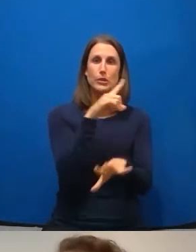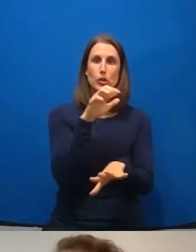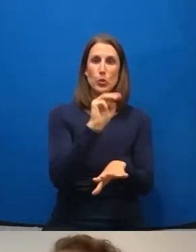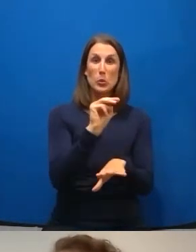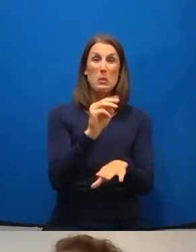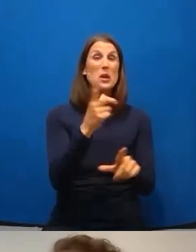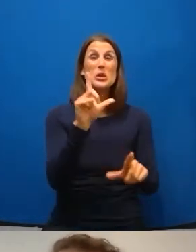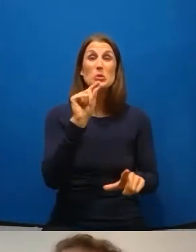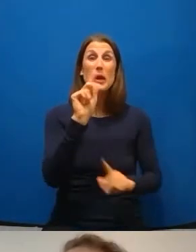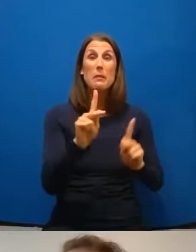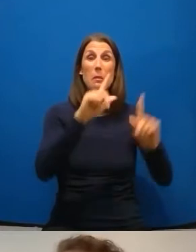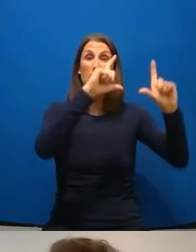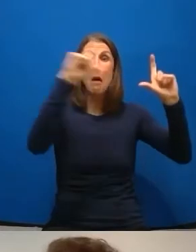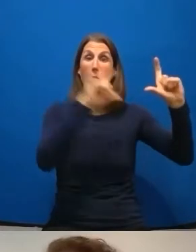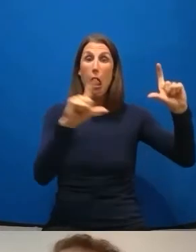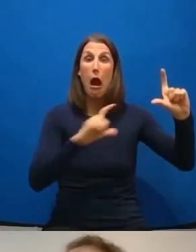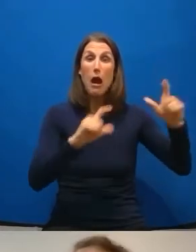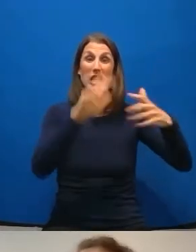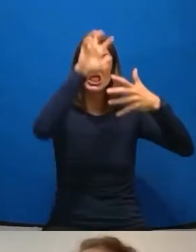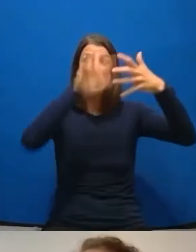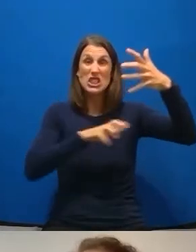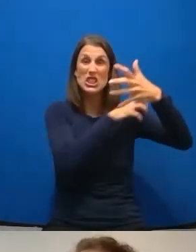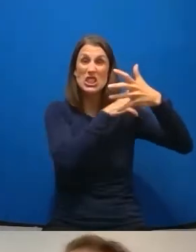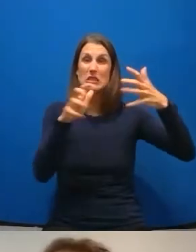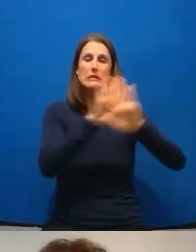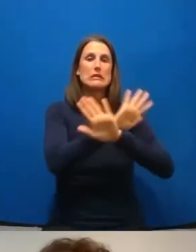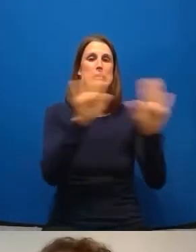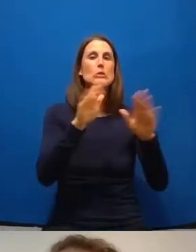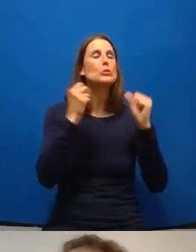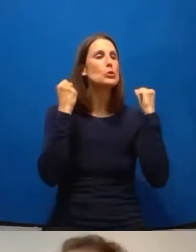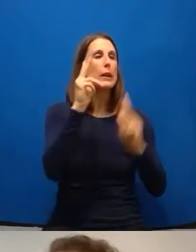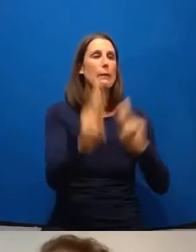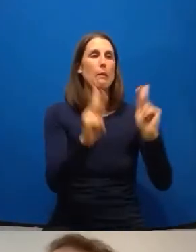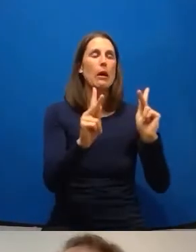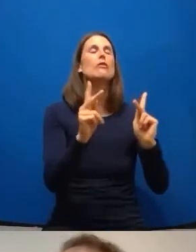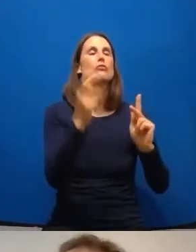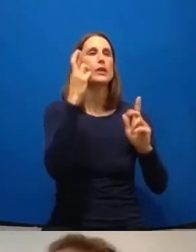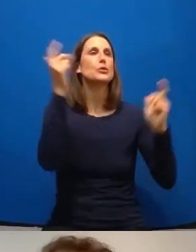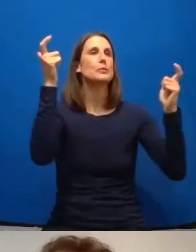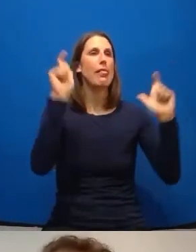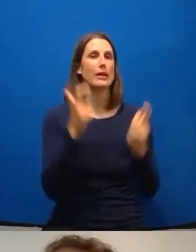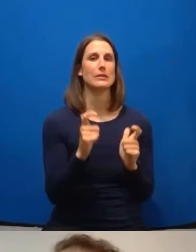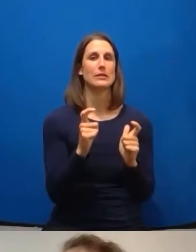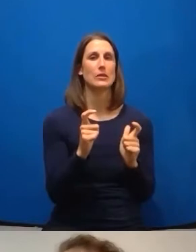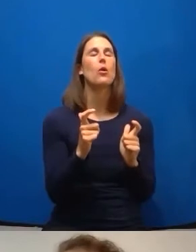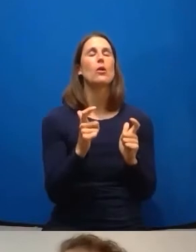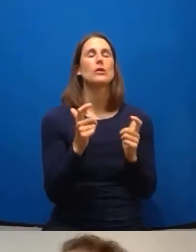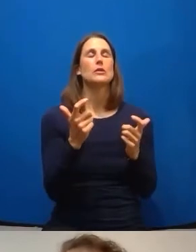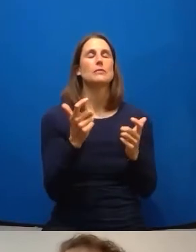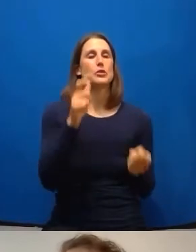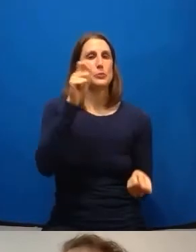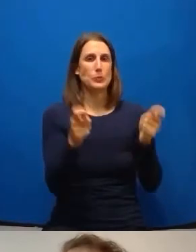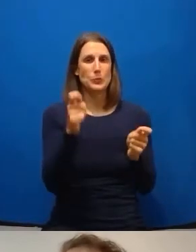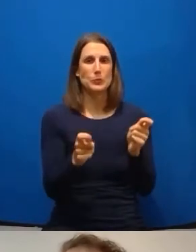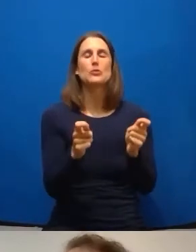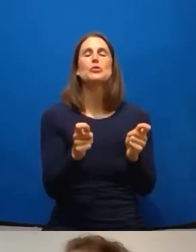like that's too many people. And then kind of going back and being like, okay, we can't have that many people. Let's kind of, how do we want to do this? So I think that's been a